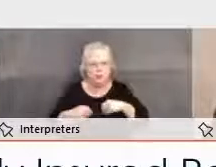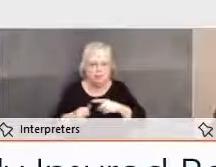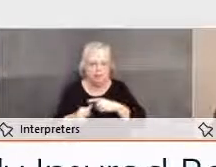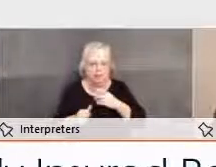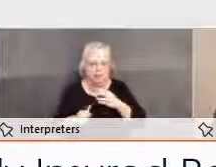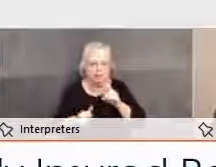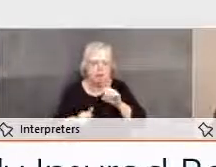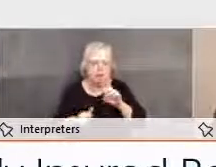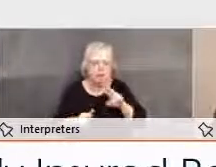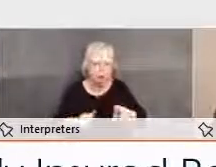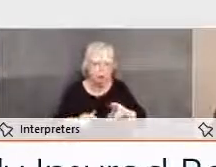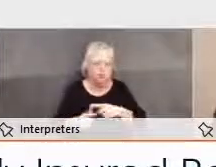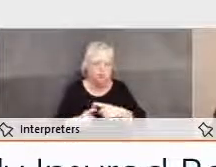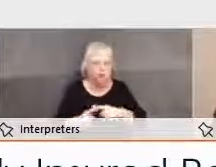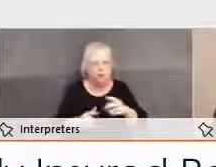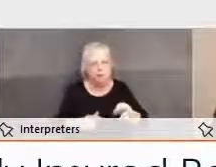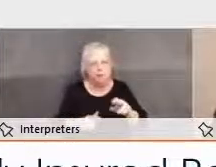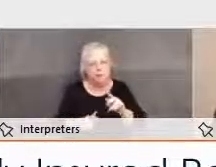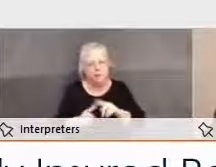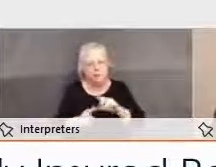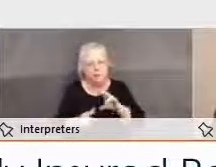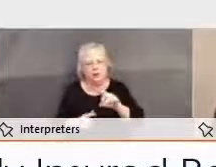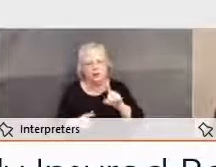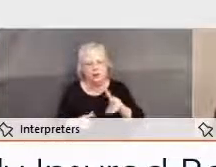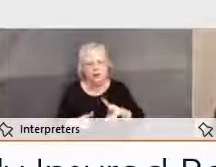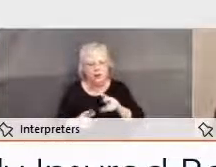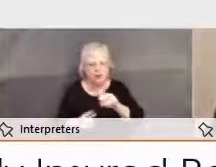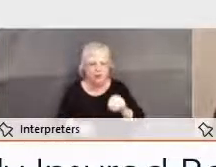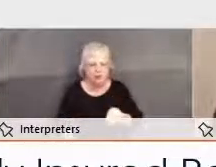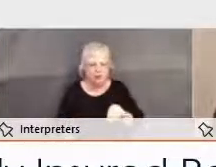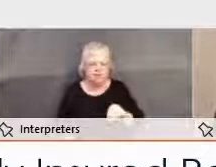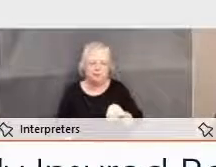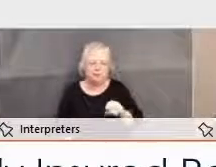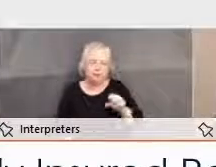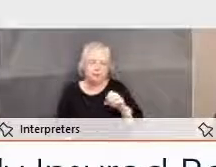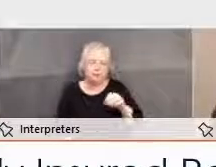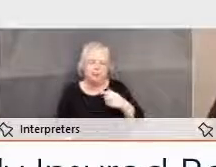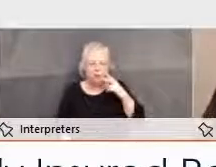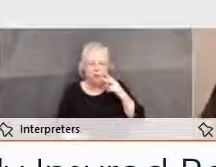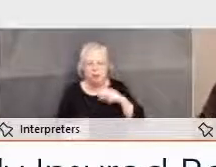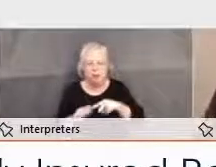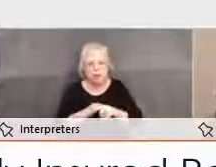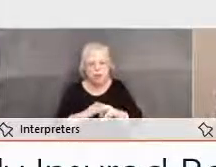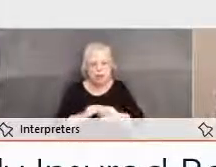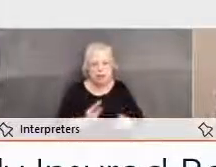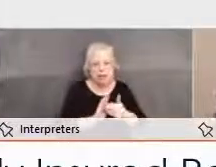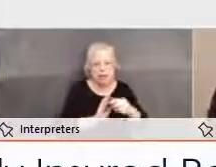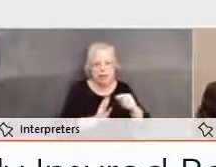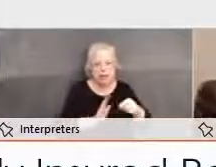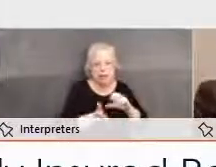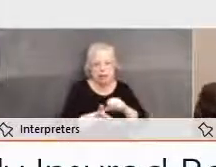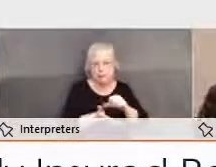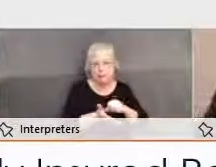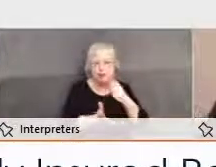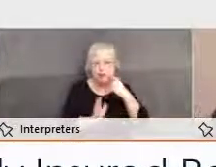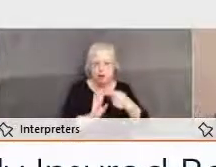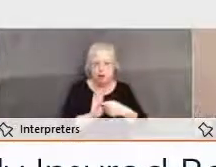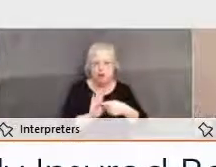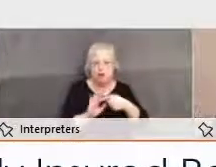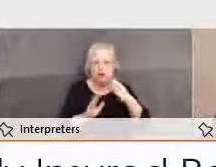with 7.5%. So we projected, and again on this page, please note at the top in red,